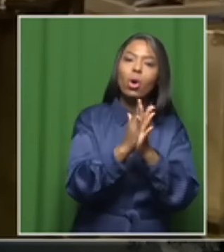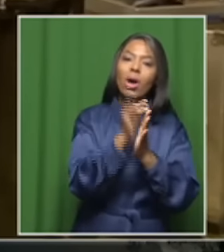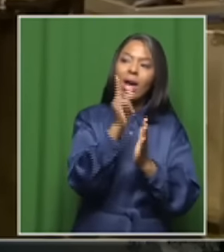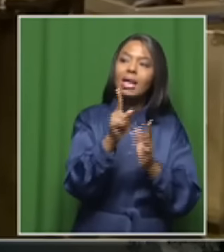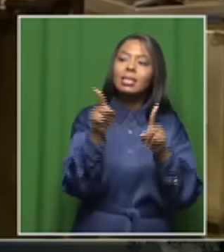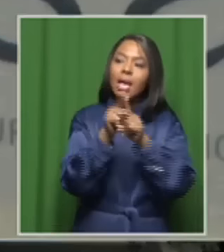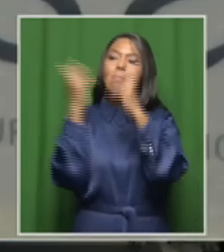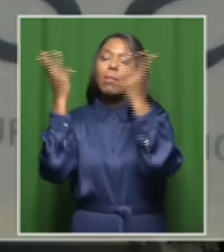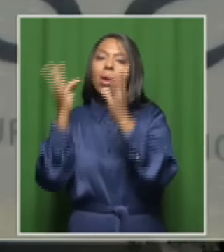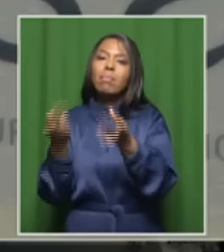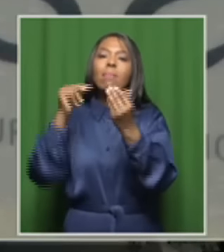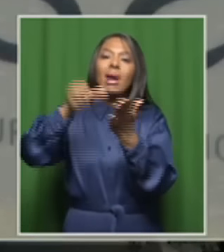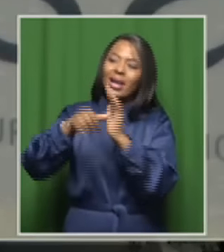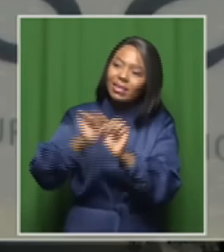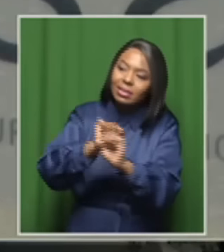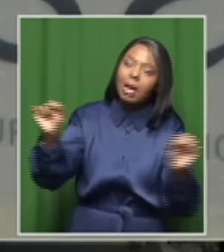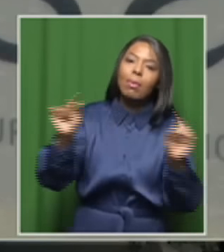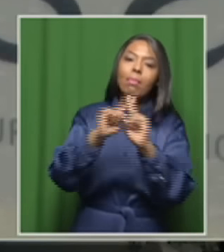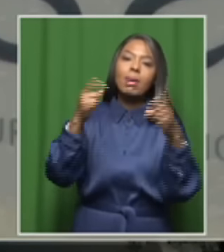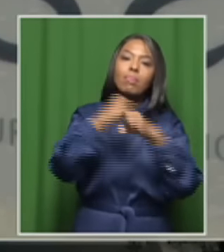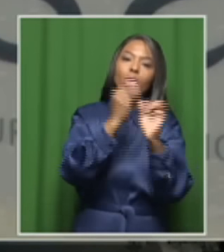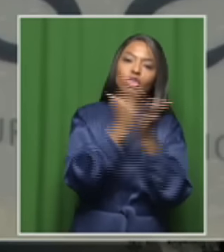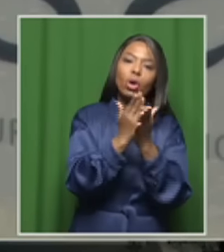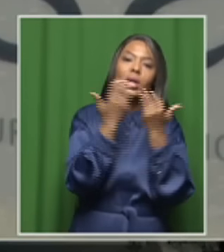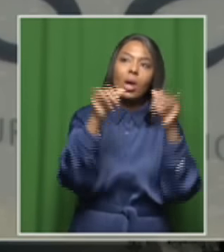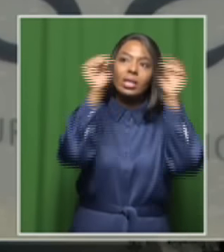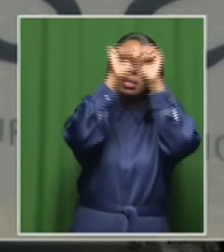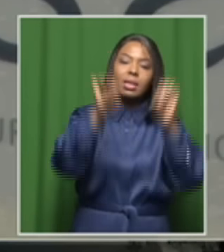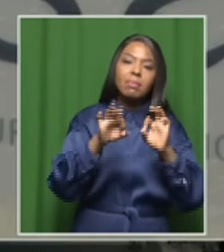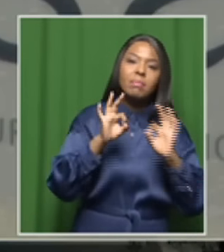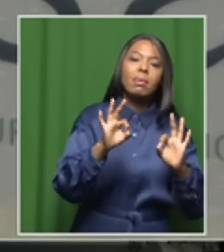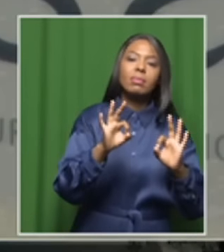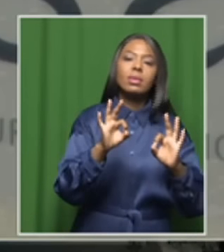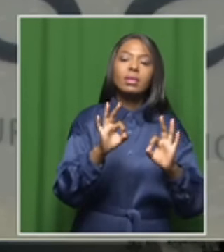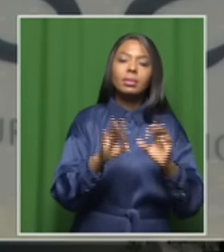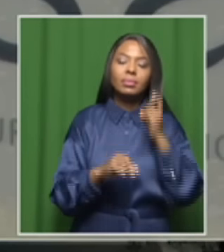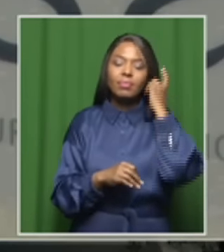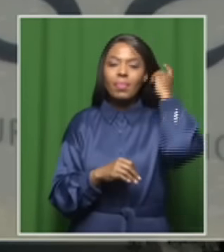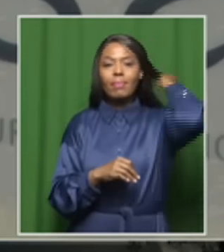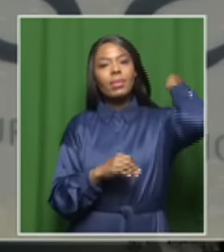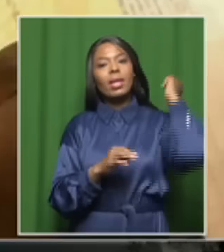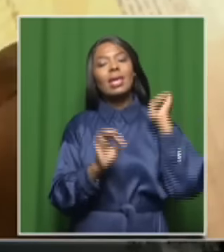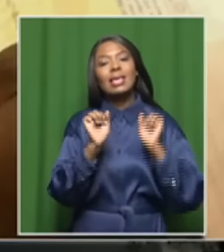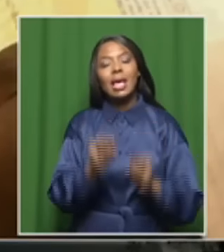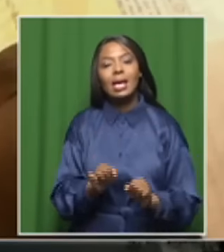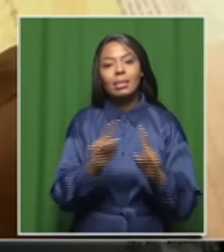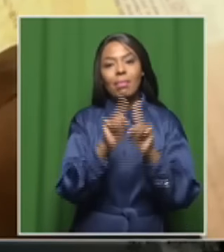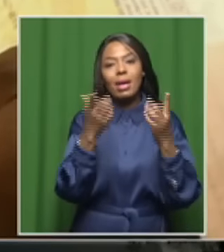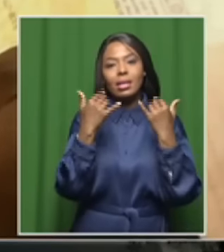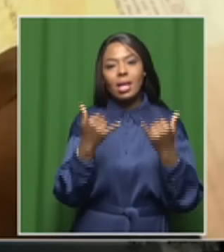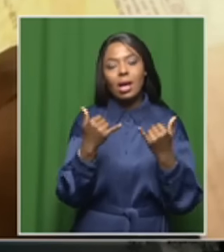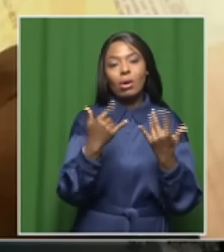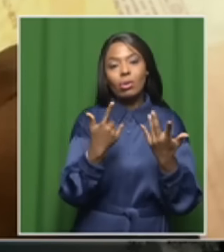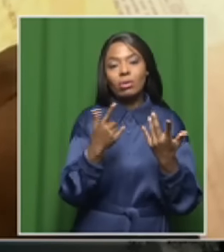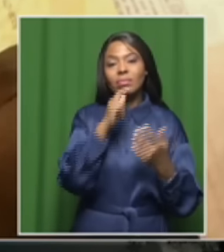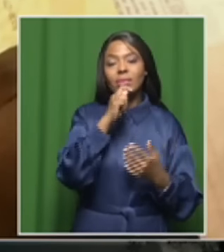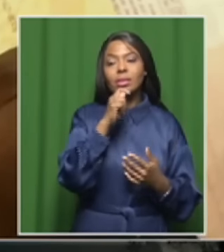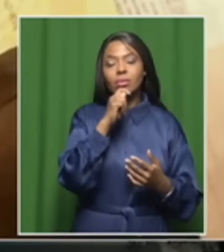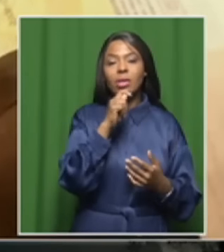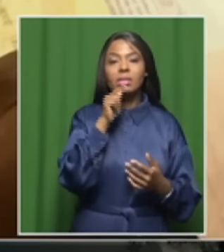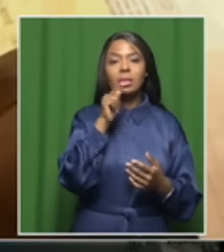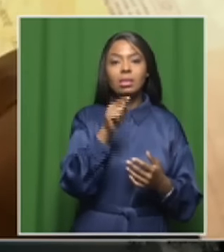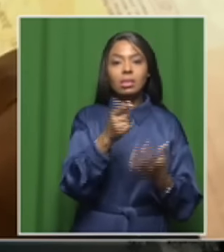get their grants, but also be verified. So it's a bit of a catch-22, isn't it, Ms. Masango?